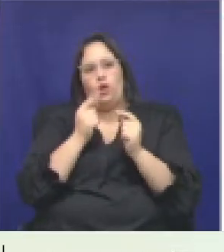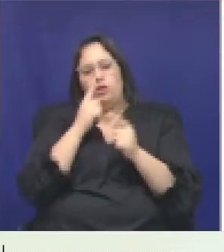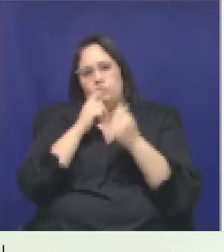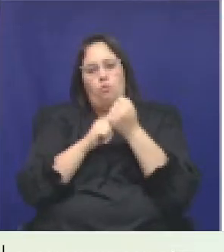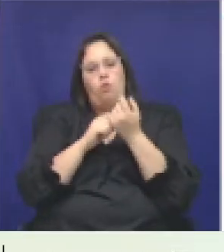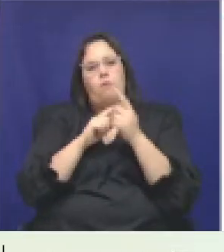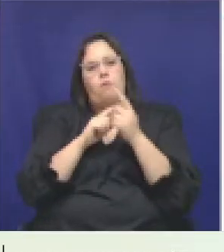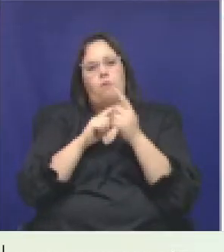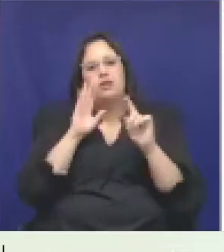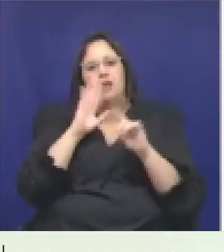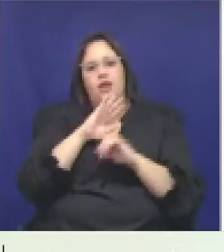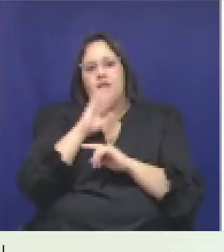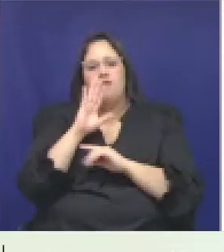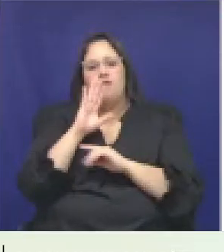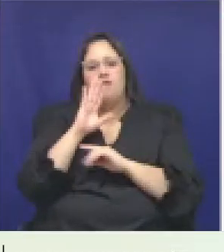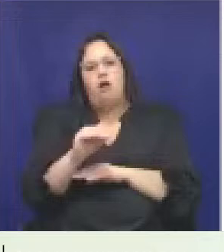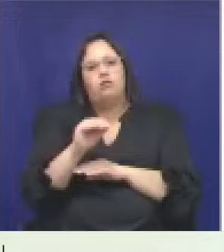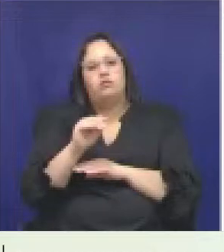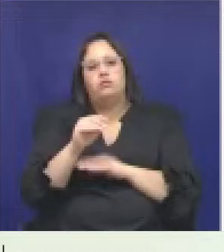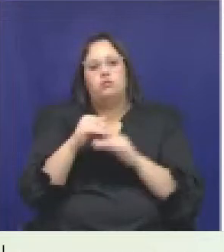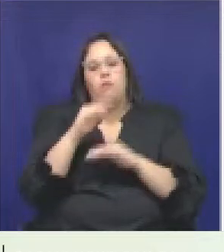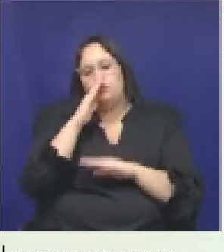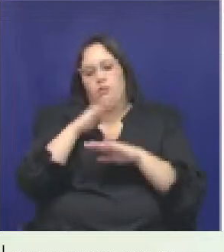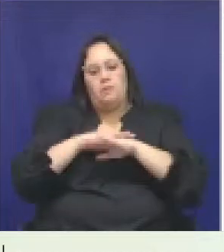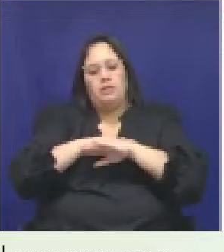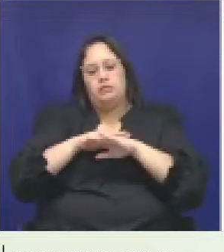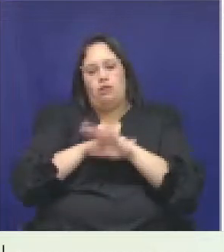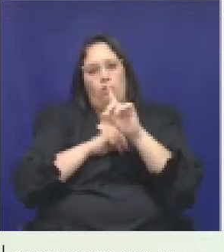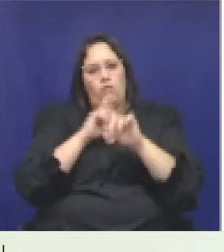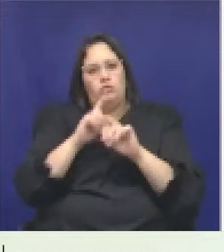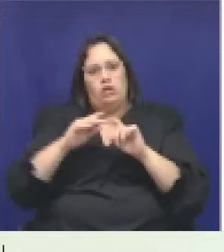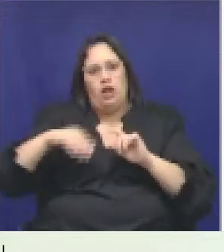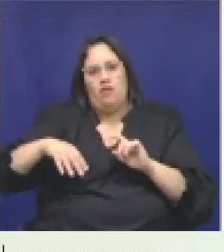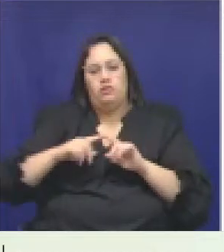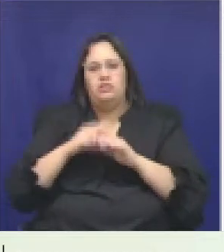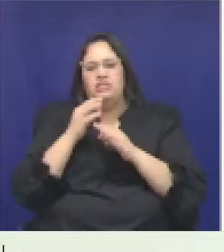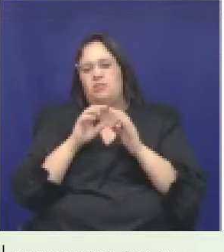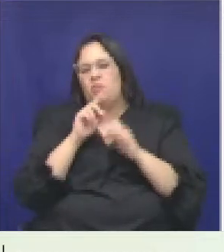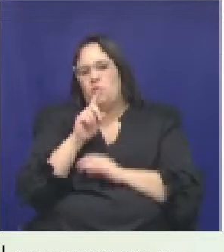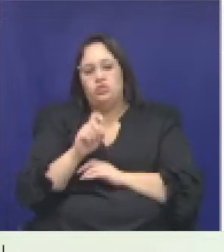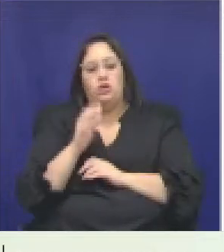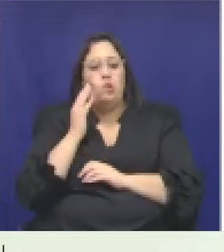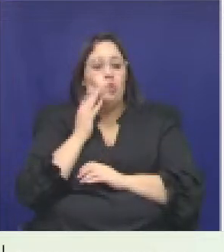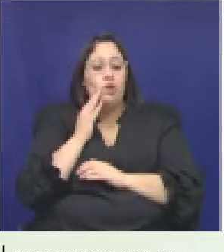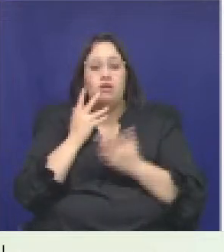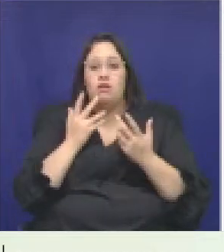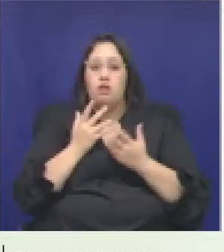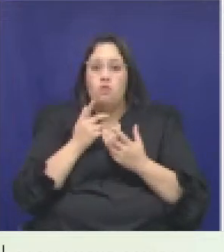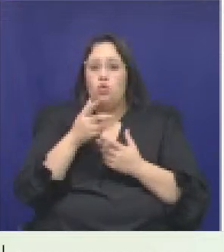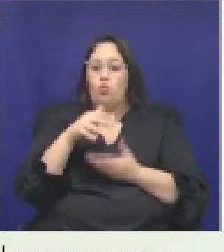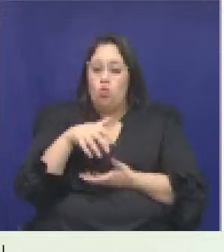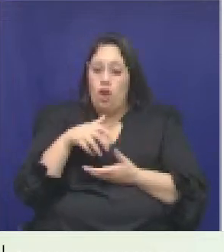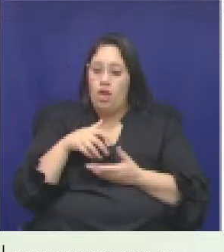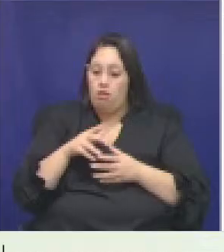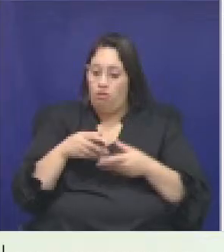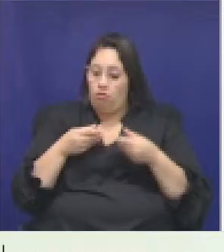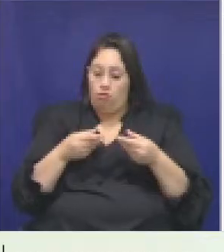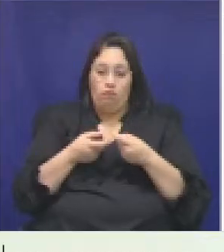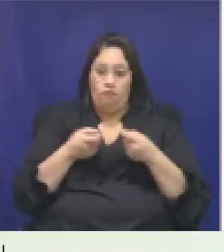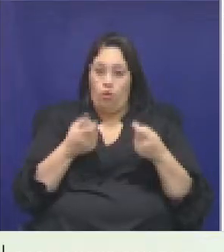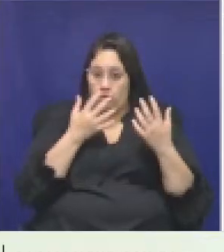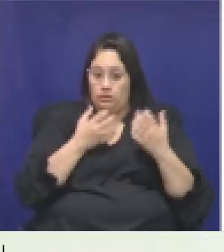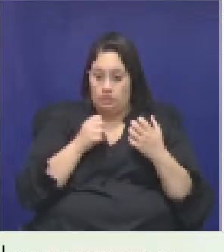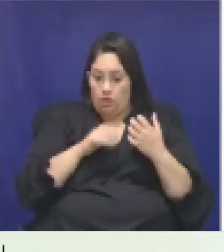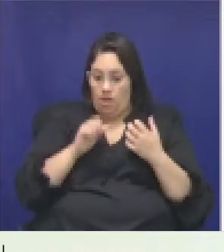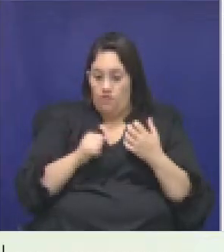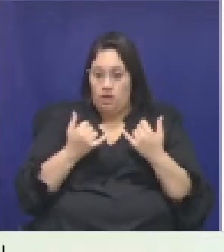without even asking the most basic of questions. Simple questions like, when and where did you collect the data to conclude that Stats